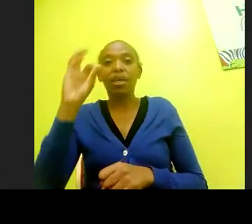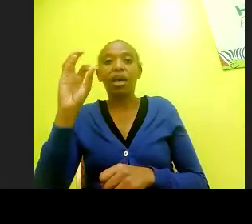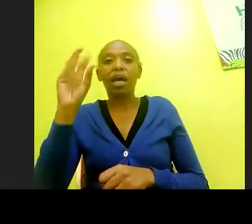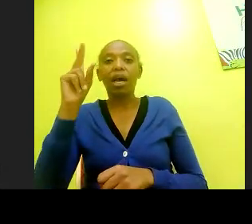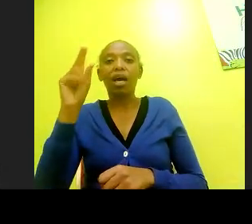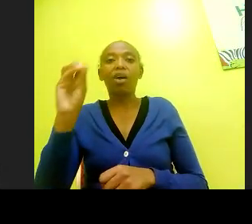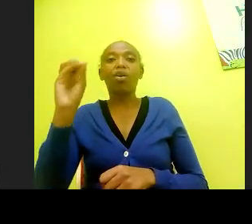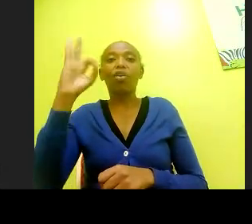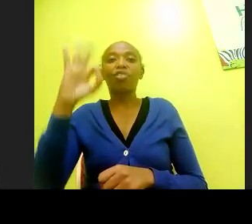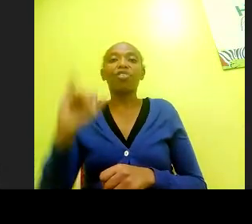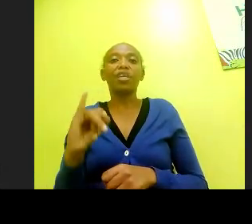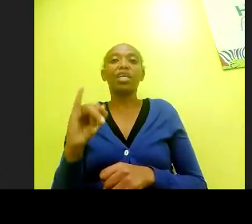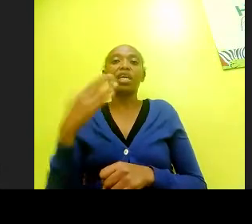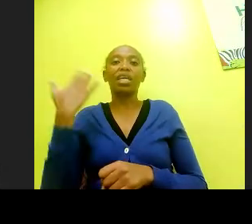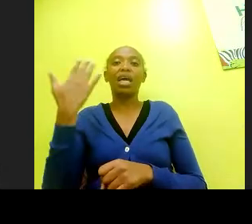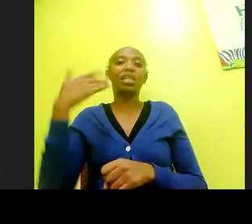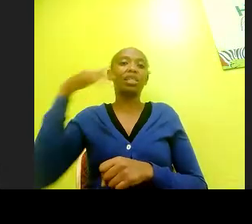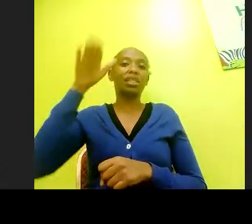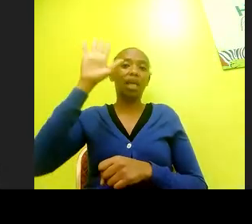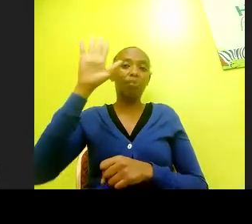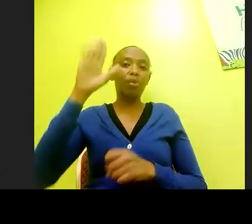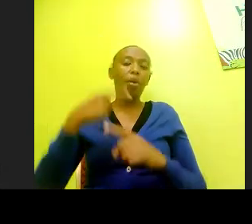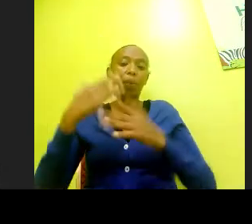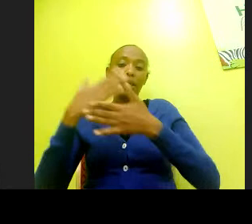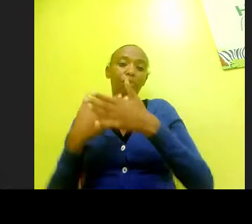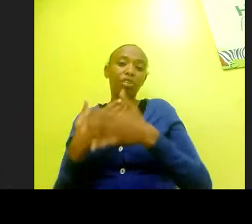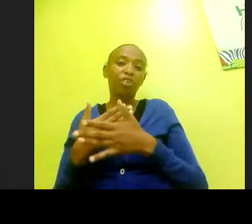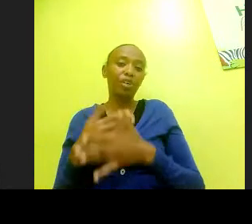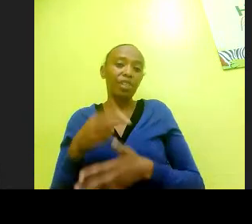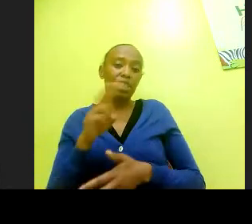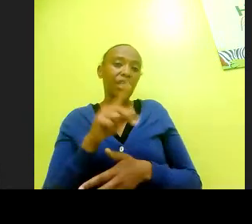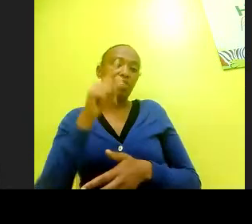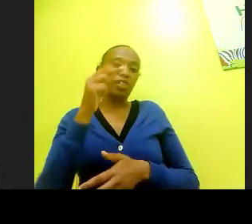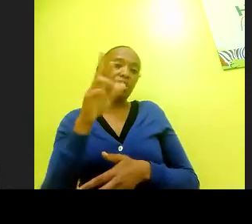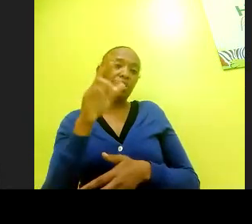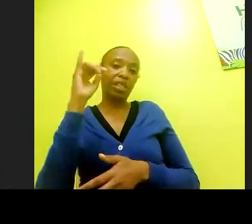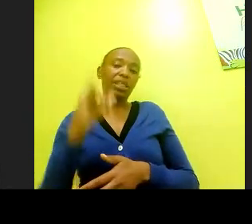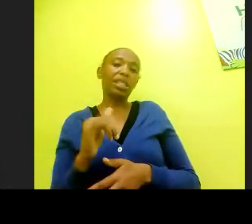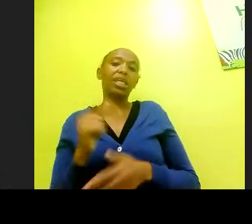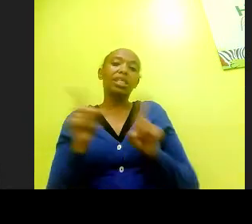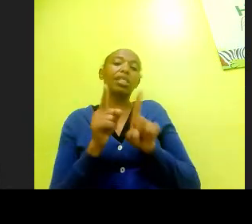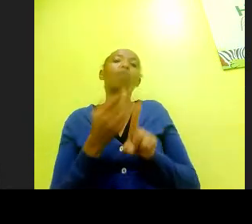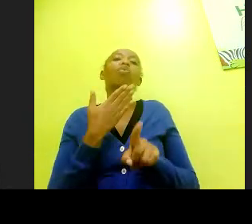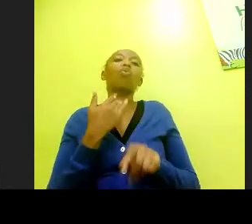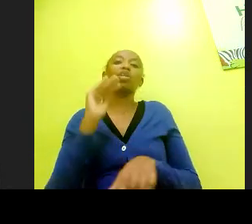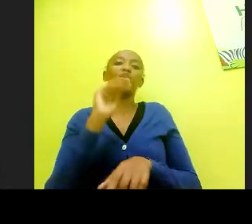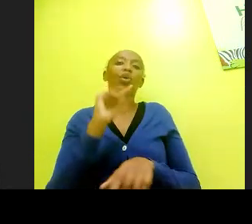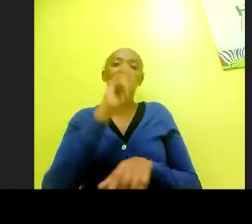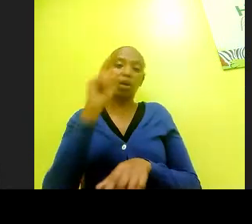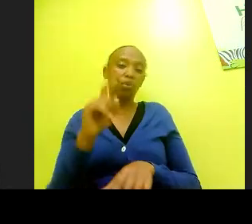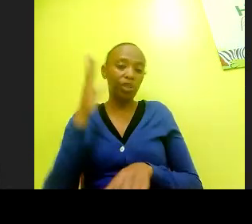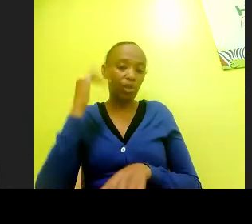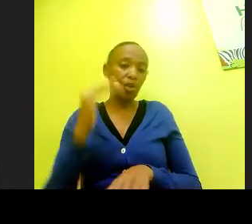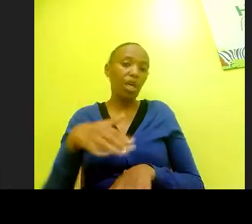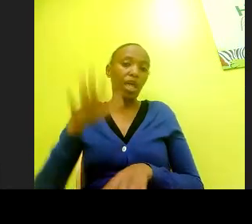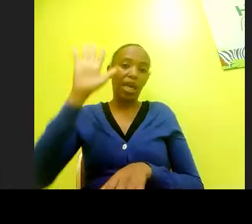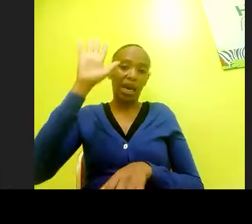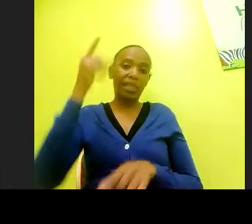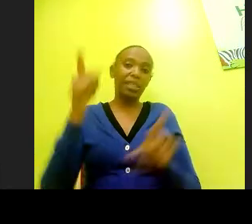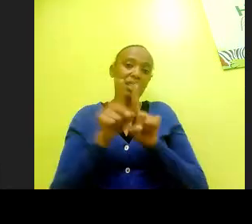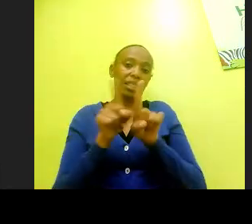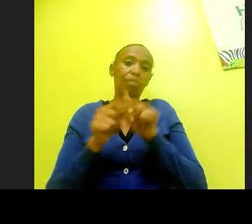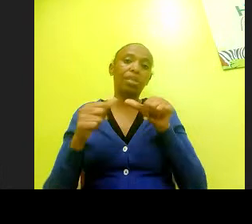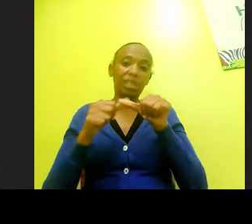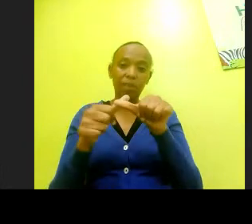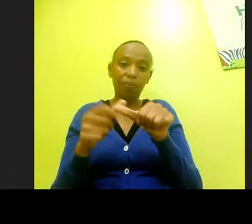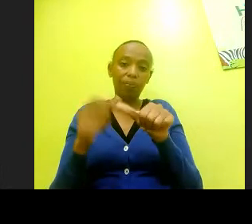before Kofi comes in, just checking if Tracy Soni still wants to ask a question because her hand is still raised. If she's